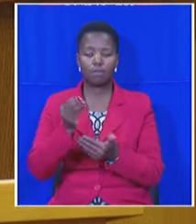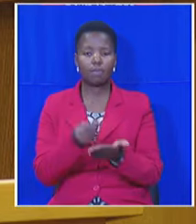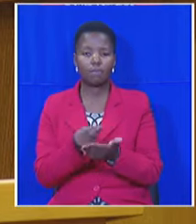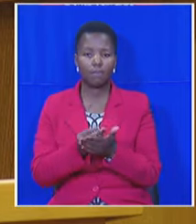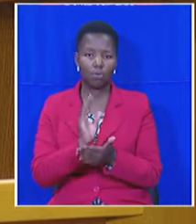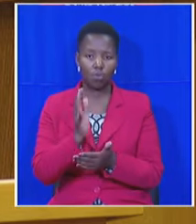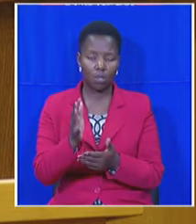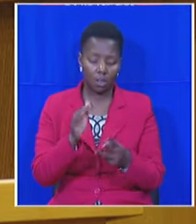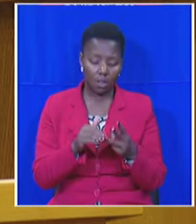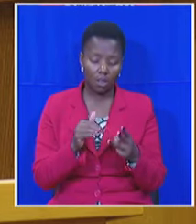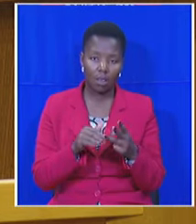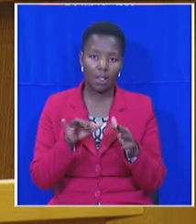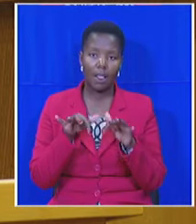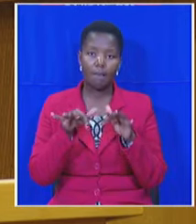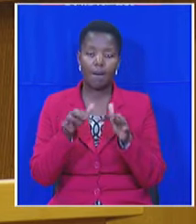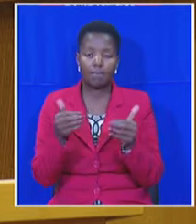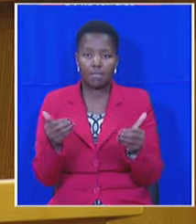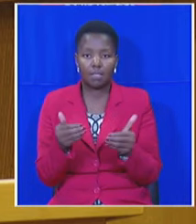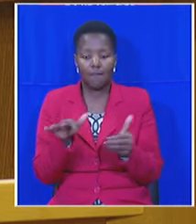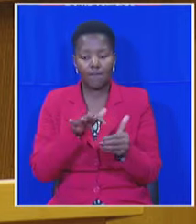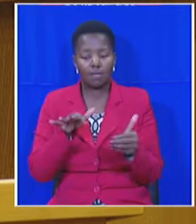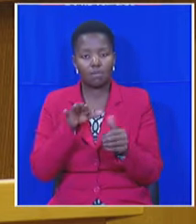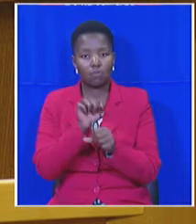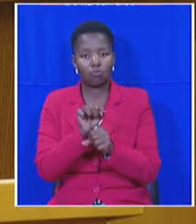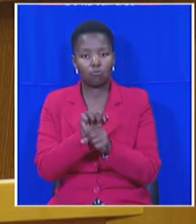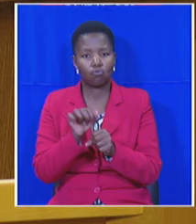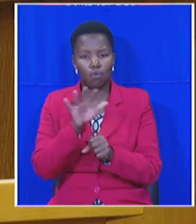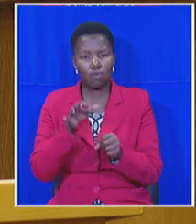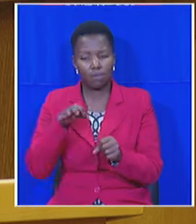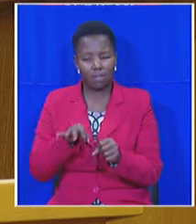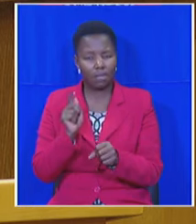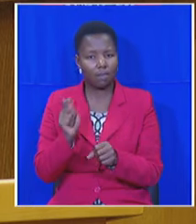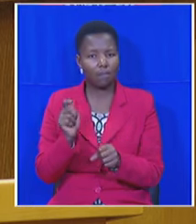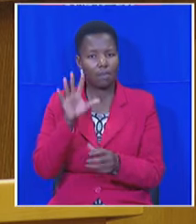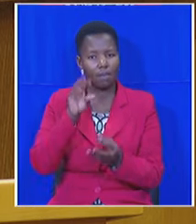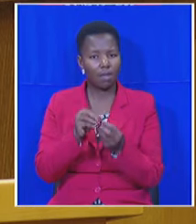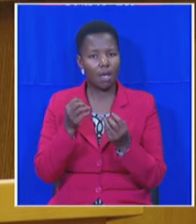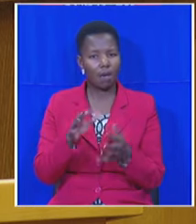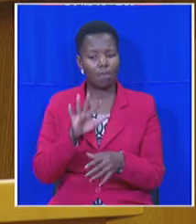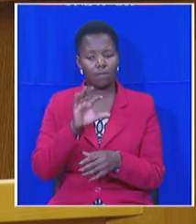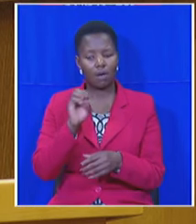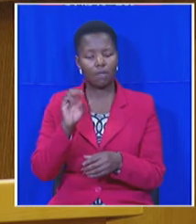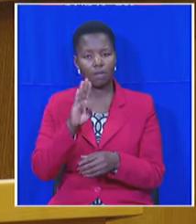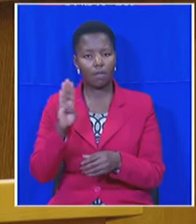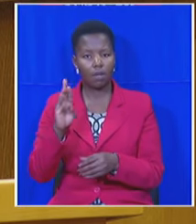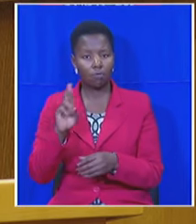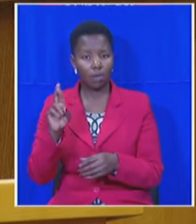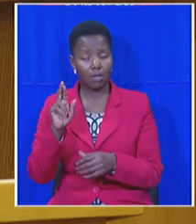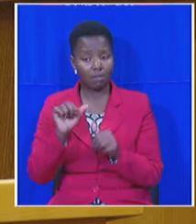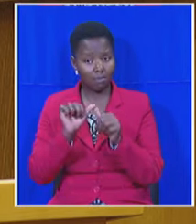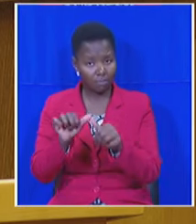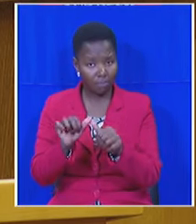employment in our public service nationwide is close to costing 500 billion, which is unsustainable.